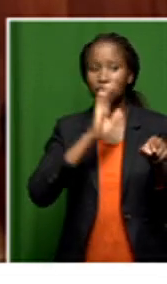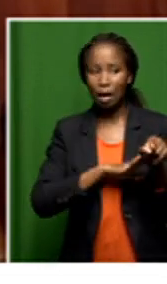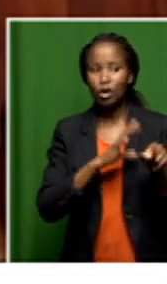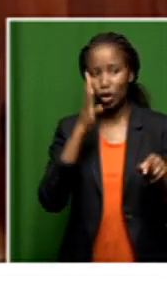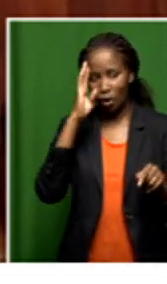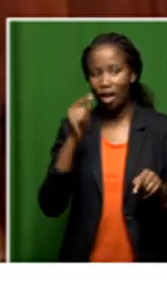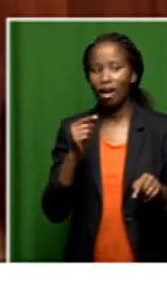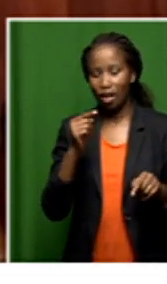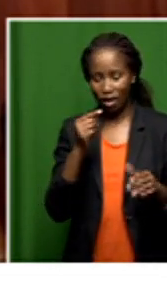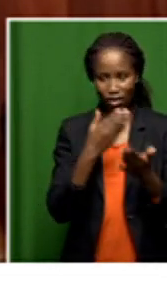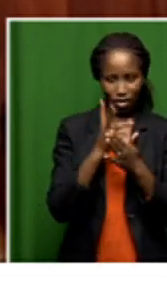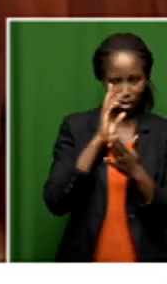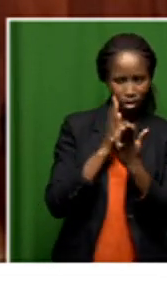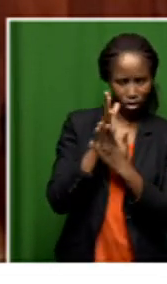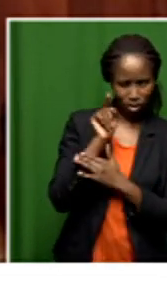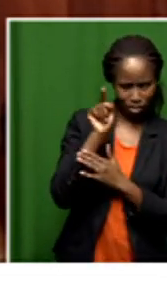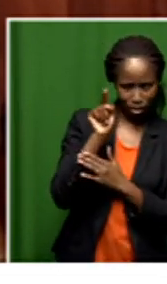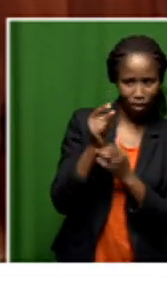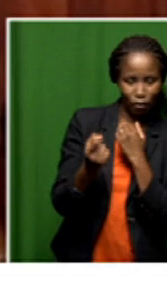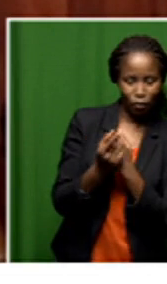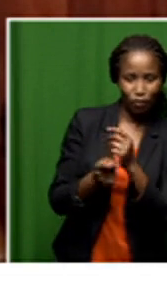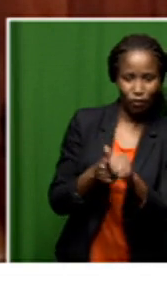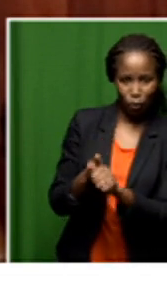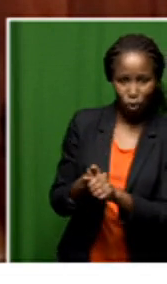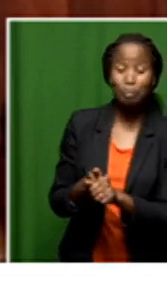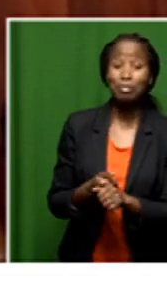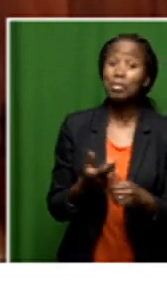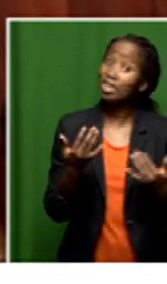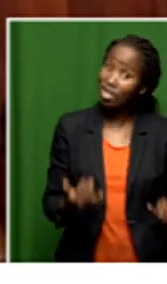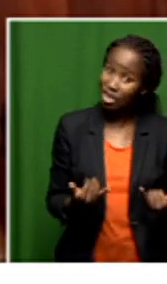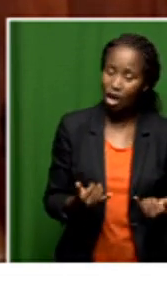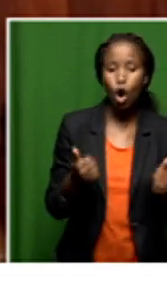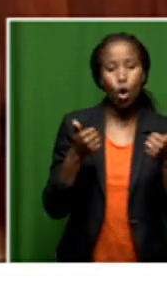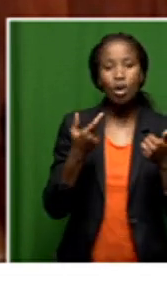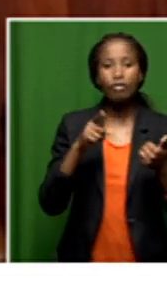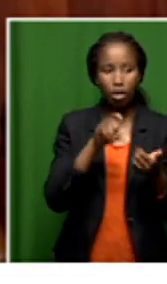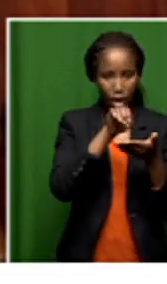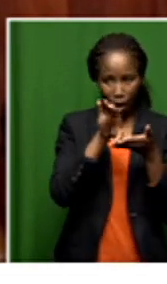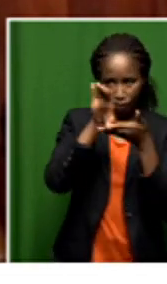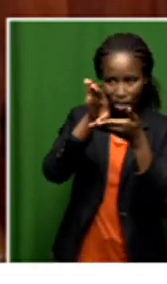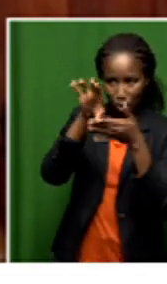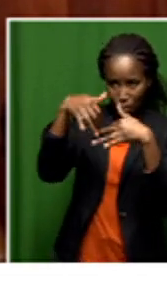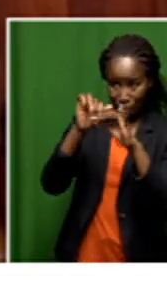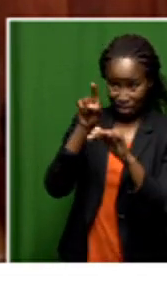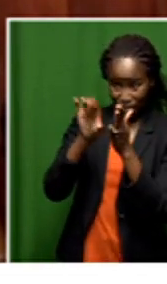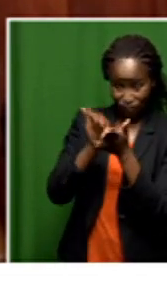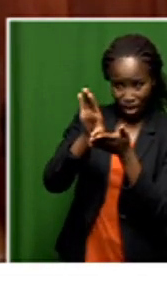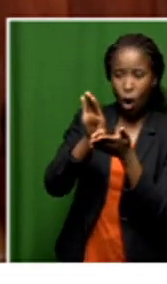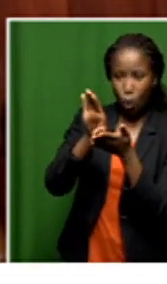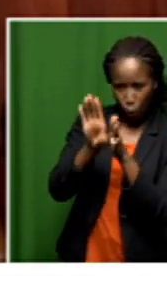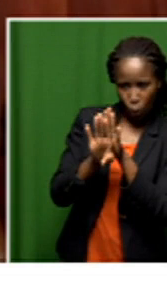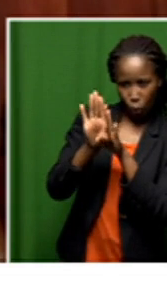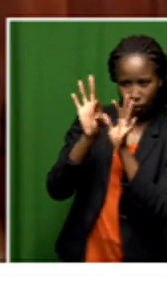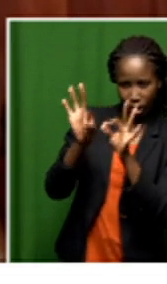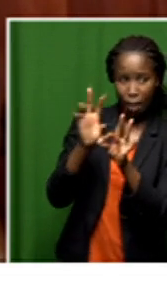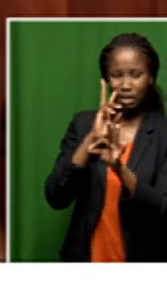the ones that will give you the future growth. So it's great at the moment, to have an investment that's doing very well. But when you look at the portion that's not